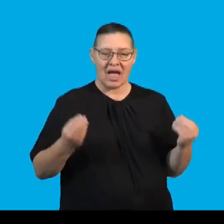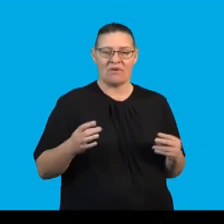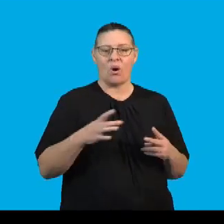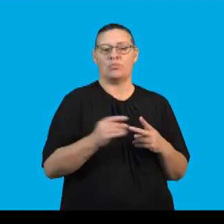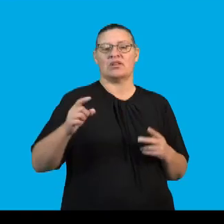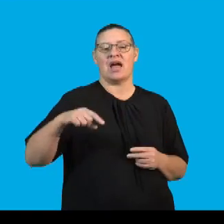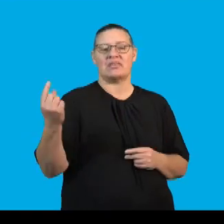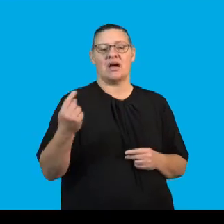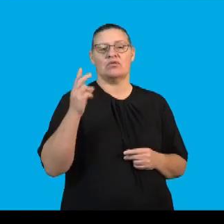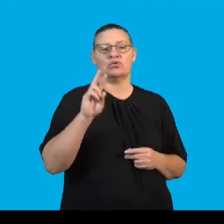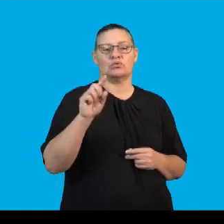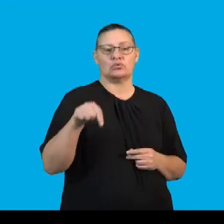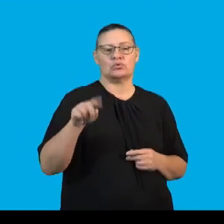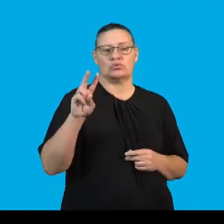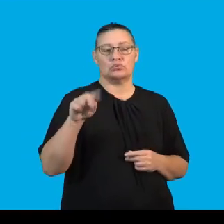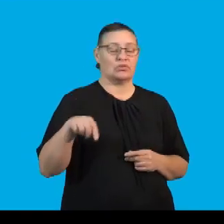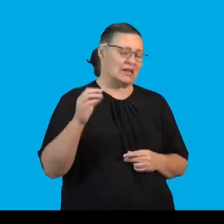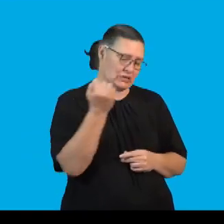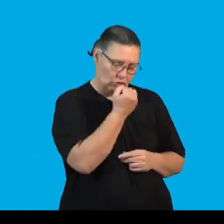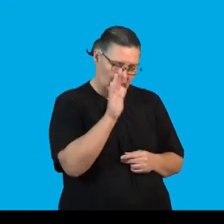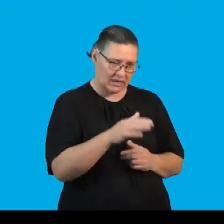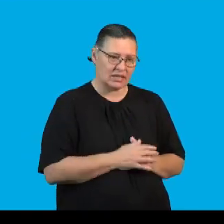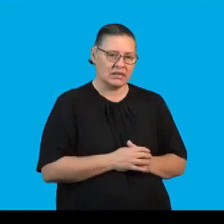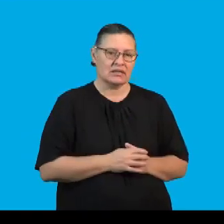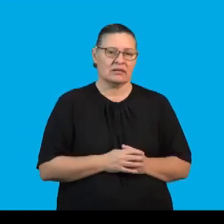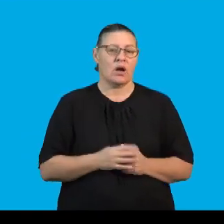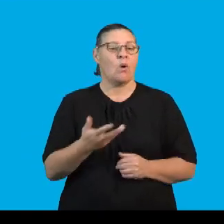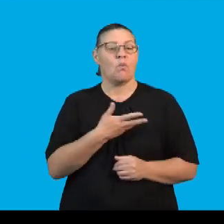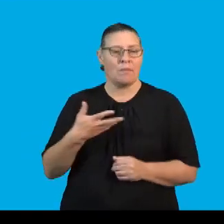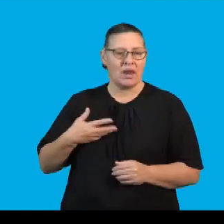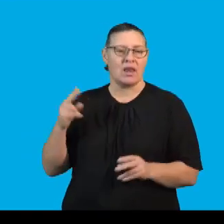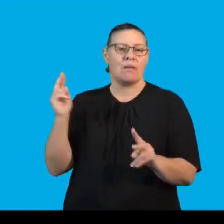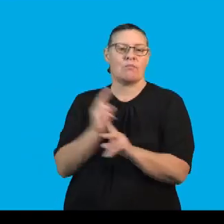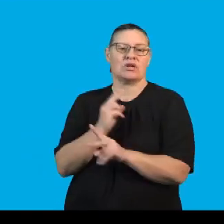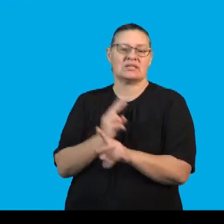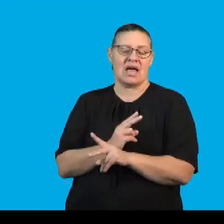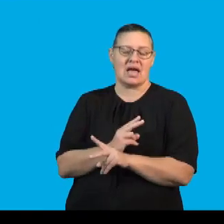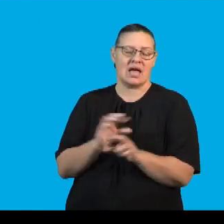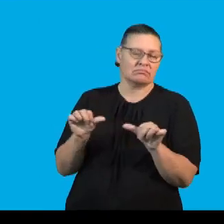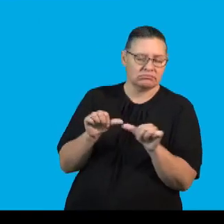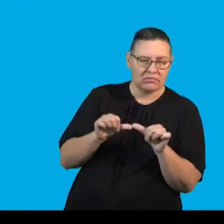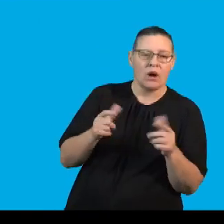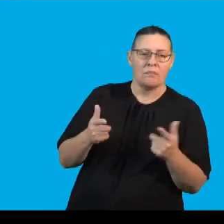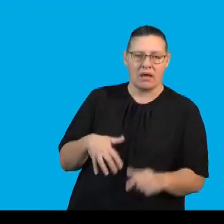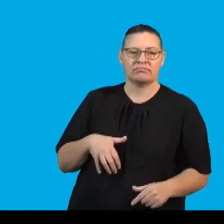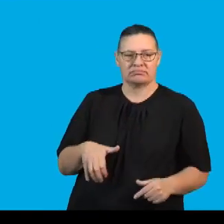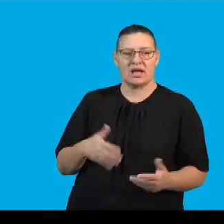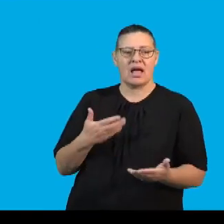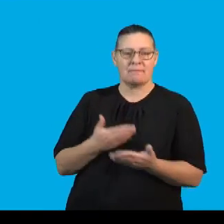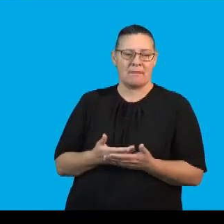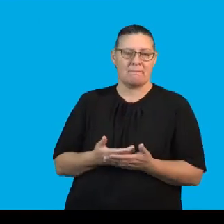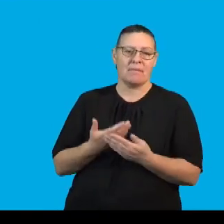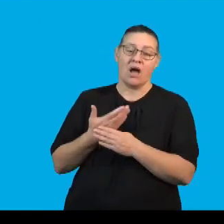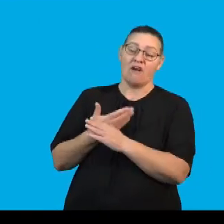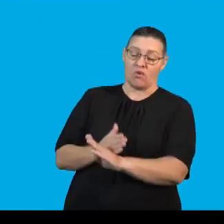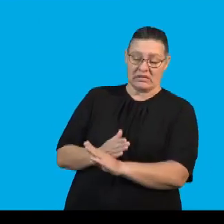In fact, we had another option for 223. Sorry about that. So women would use fertility monitor also to